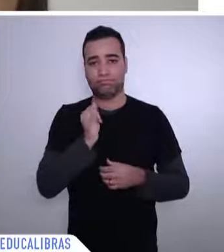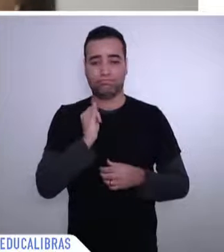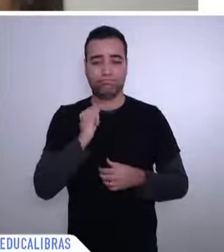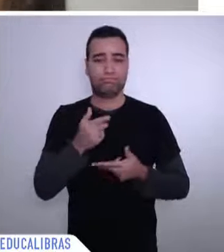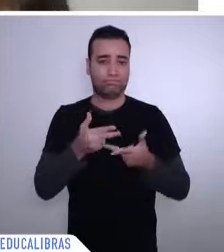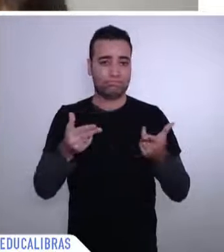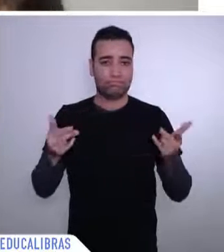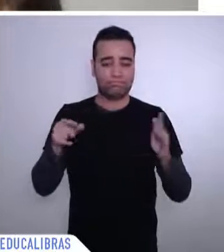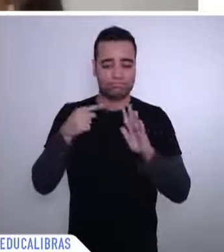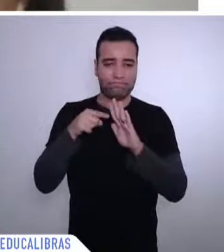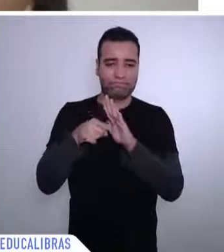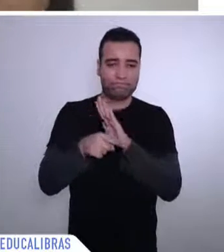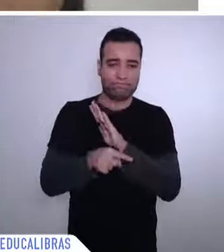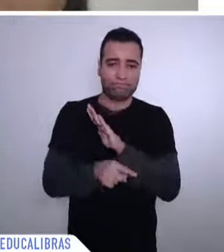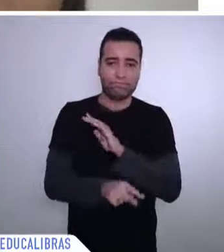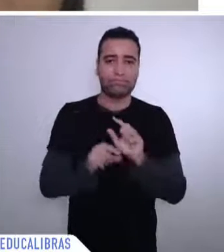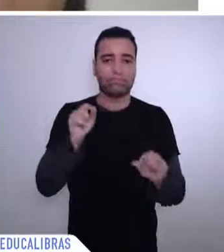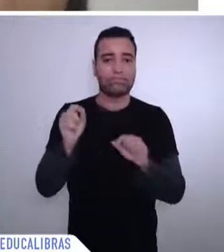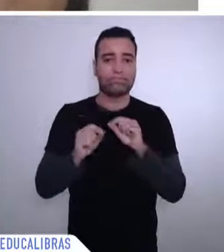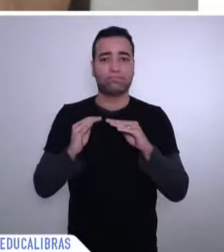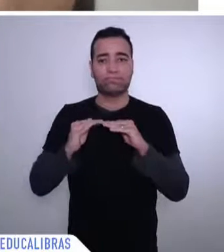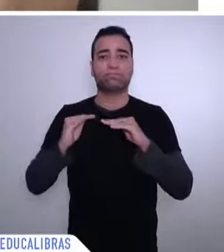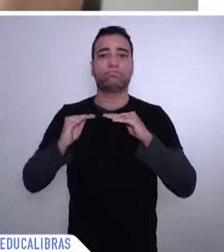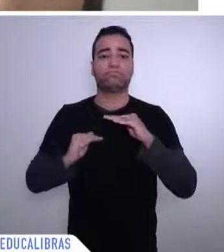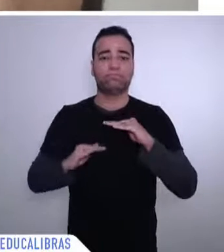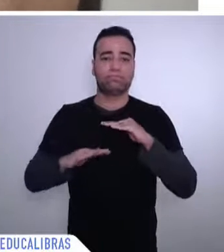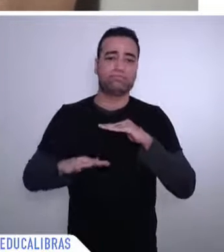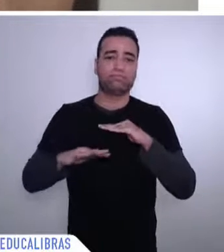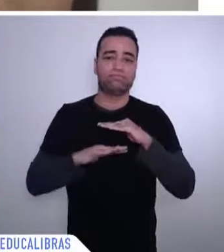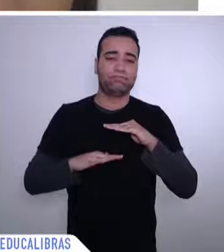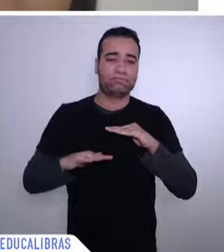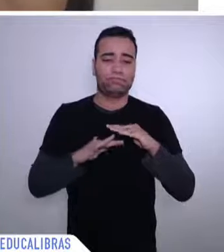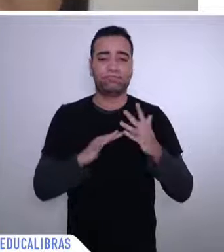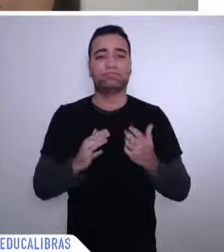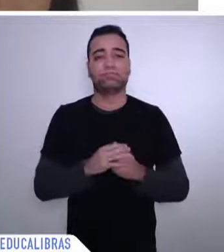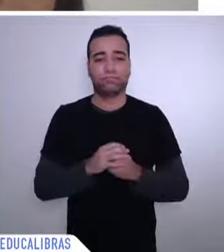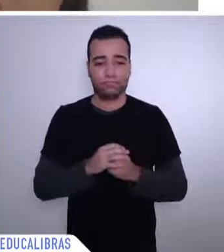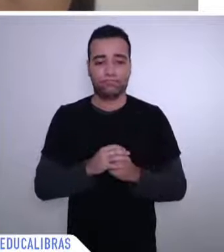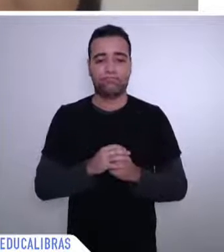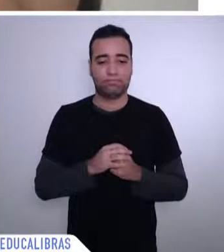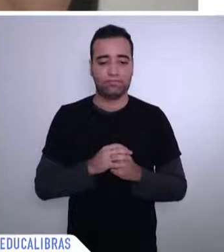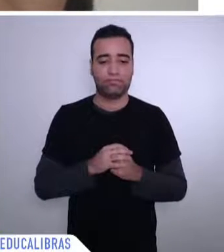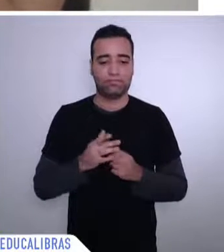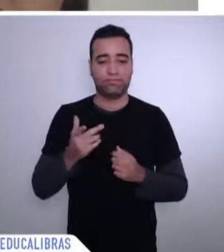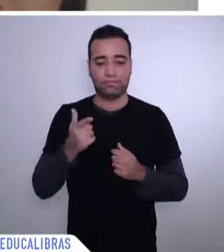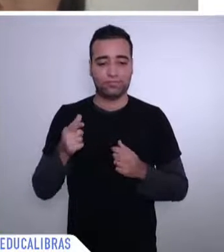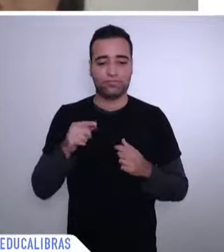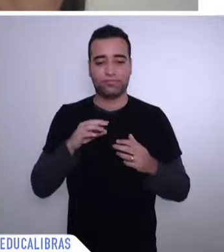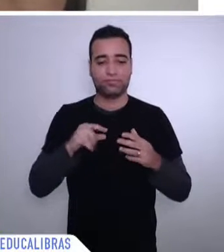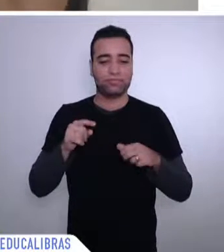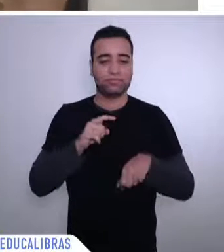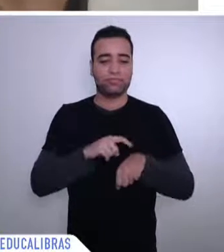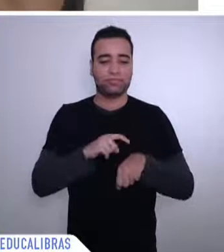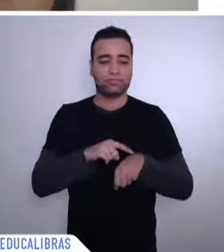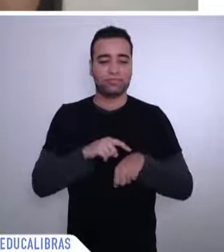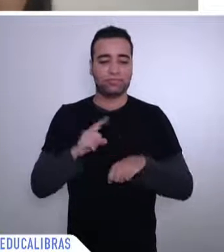Thank you very much, Joana. Very important contributions regarding what informality is and dependency